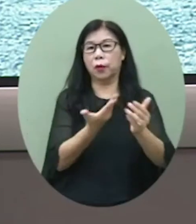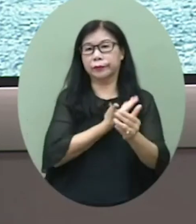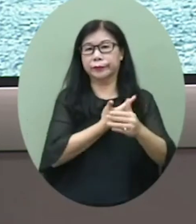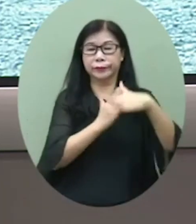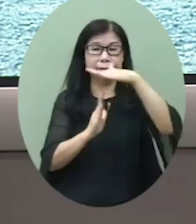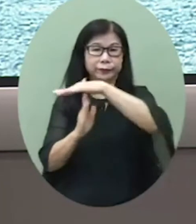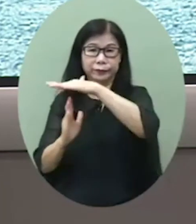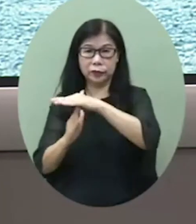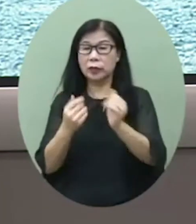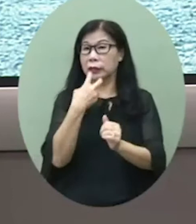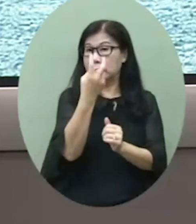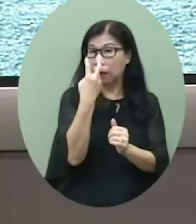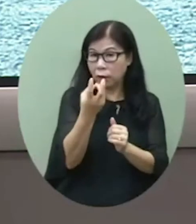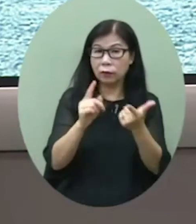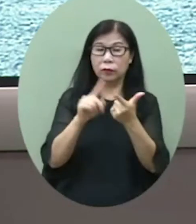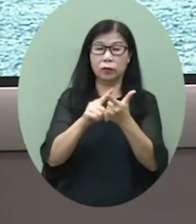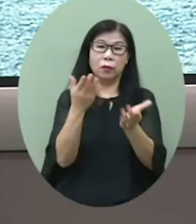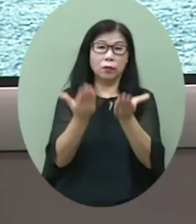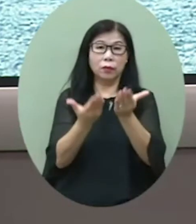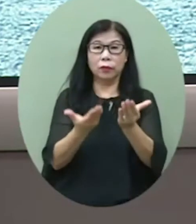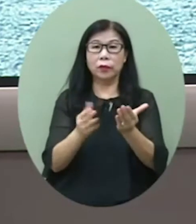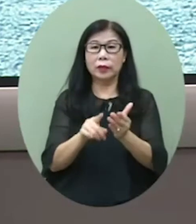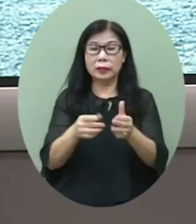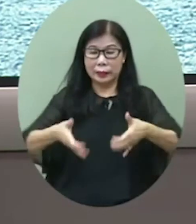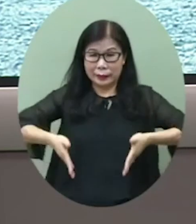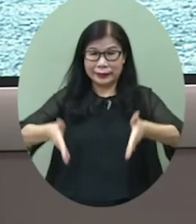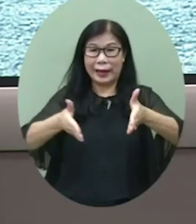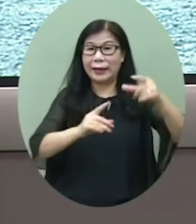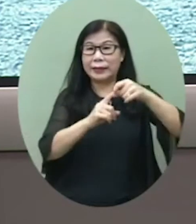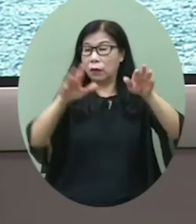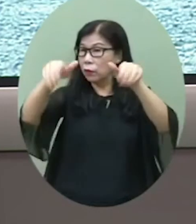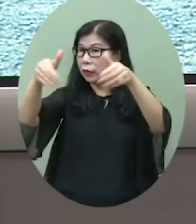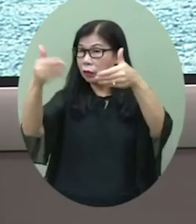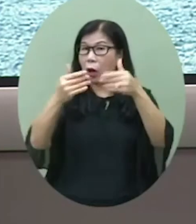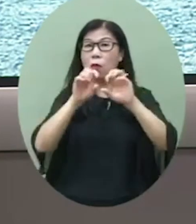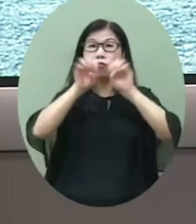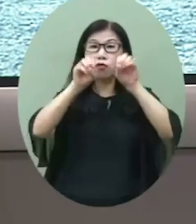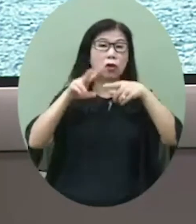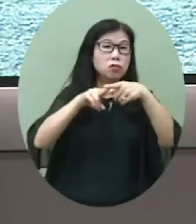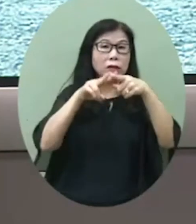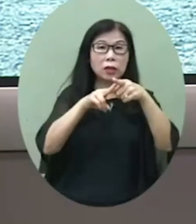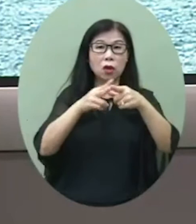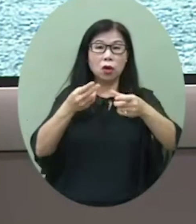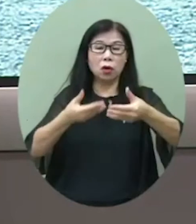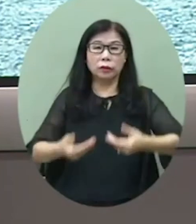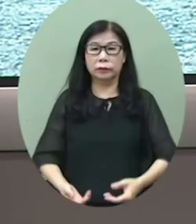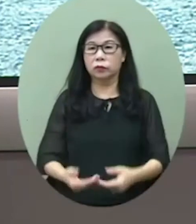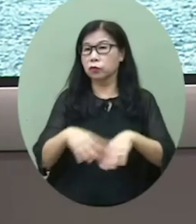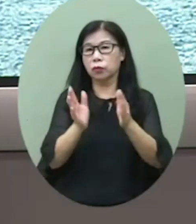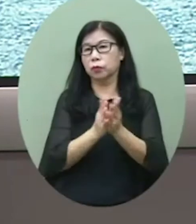cannot be more than 2 persons. So that's why many activities could not be carried out, or in particular in relation to